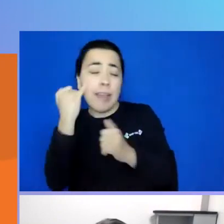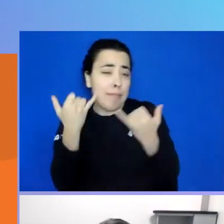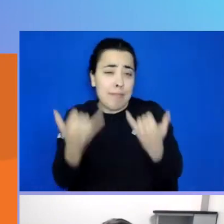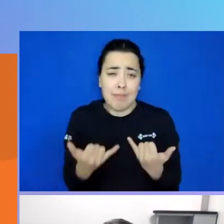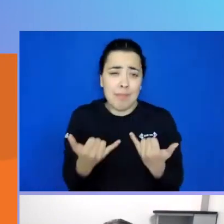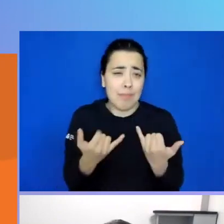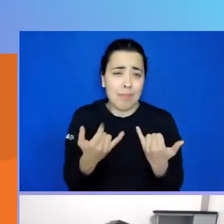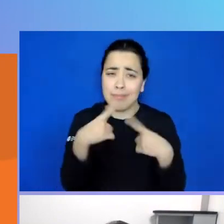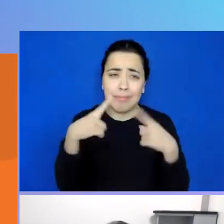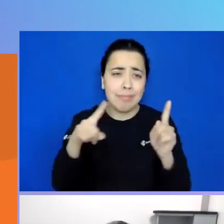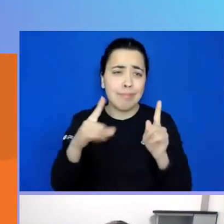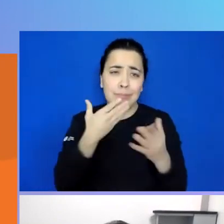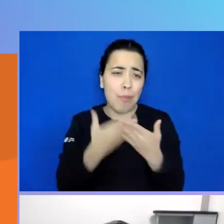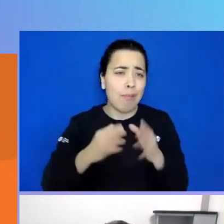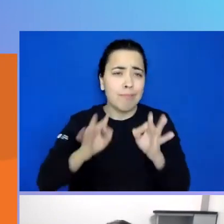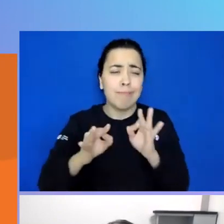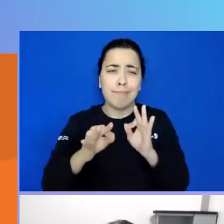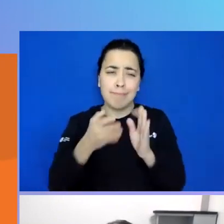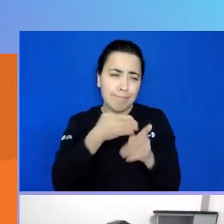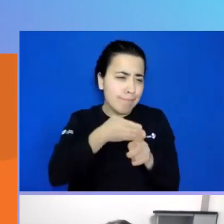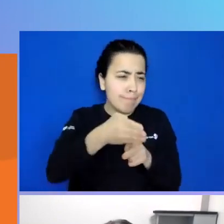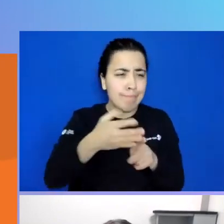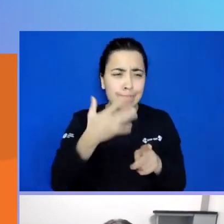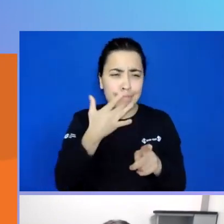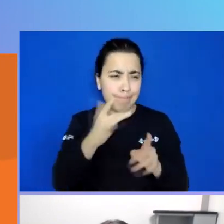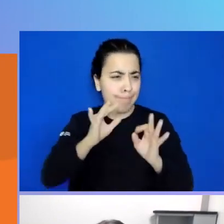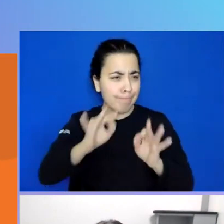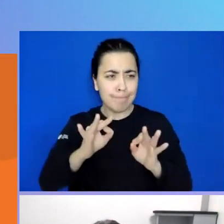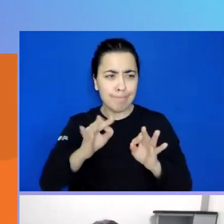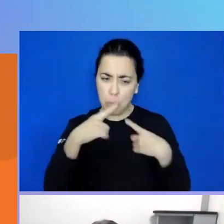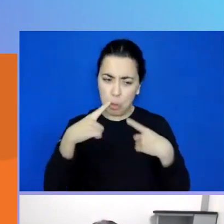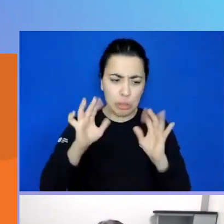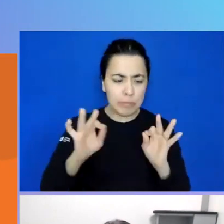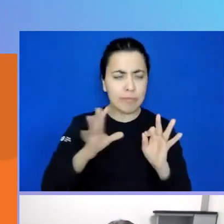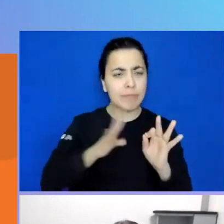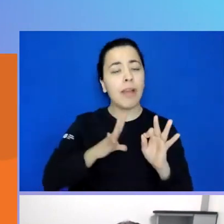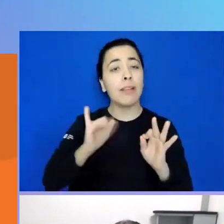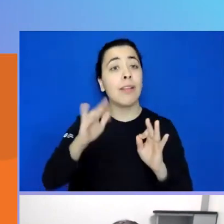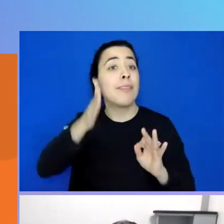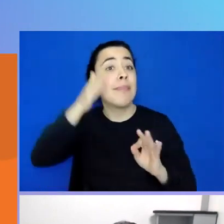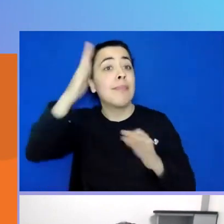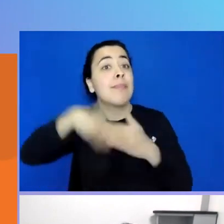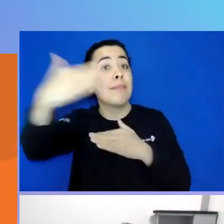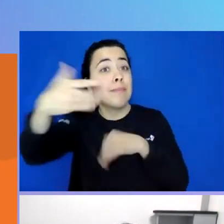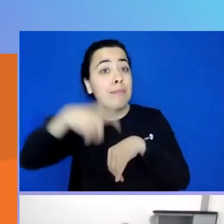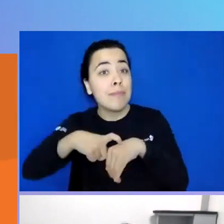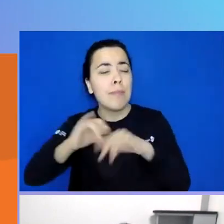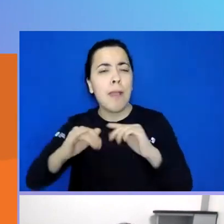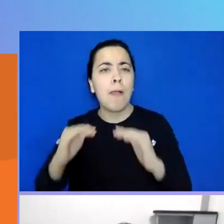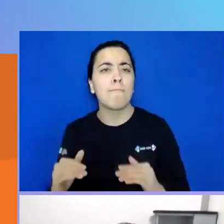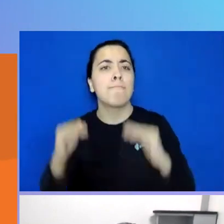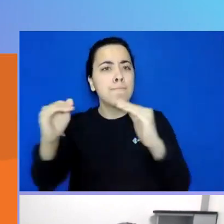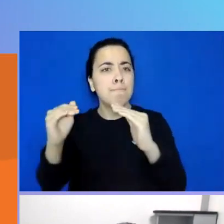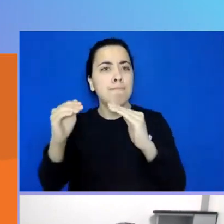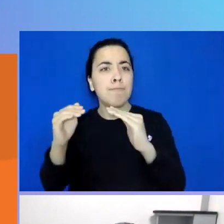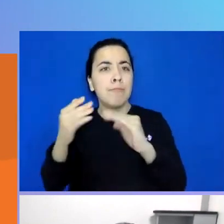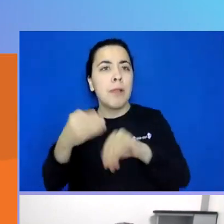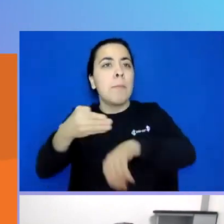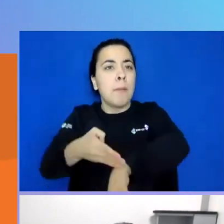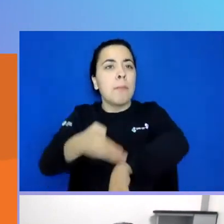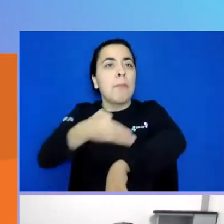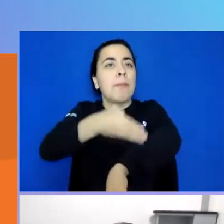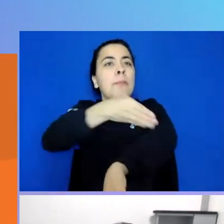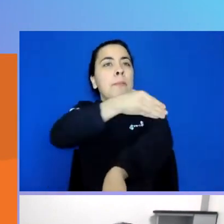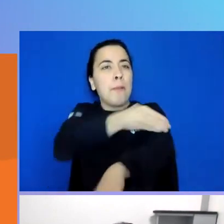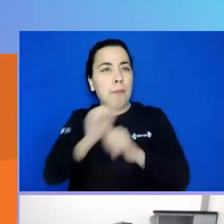good technique, we liked this technique, how can we level it up for the next build? And